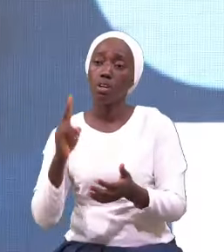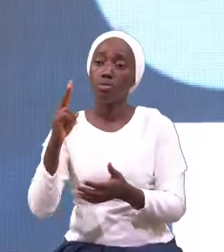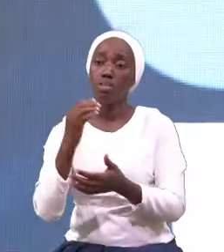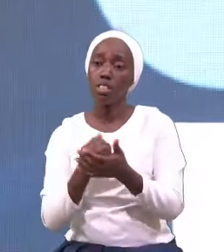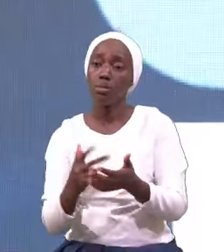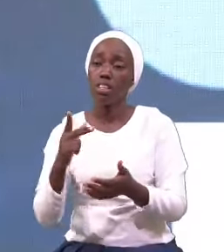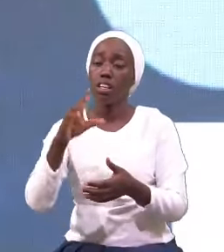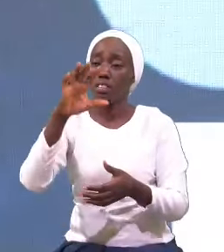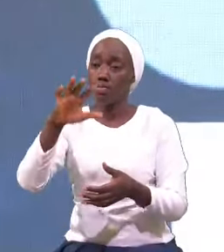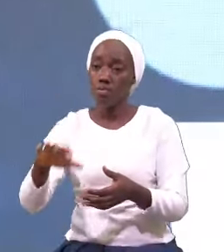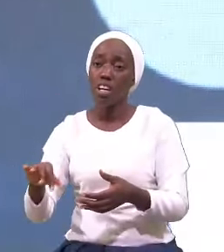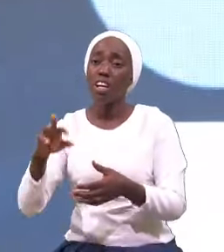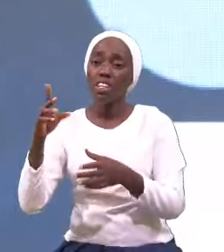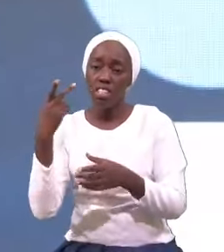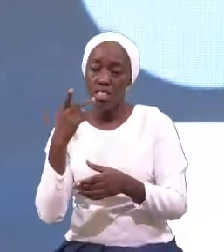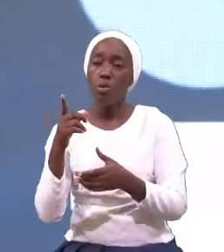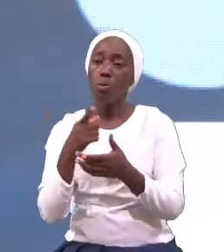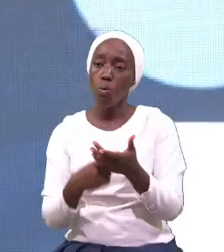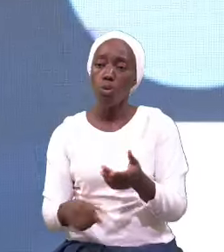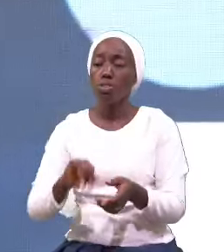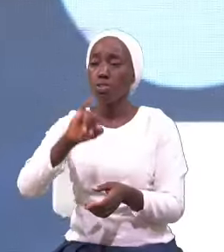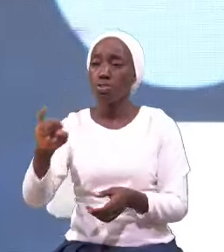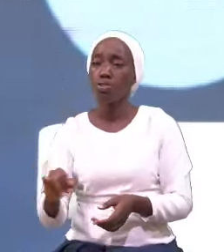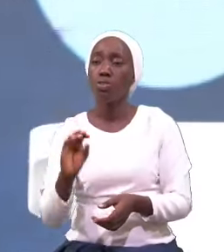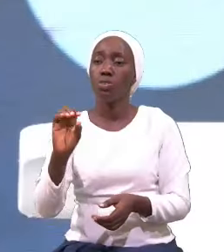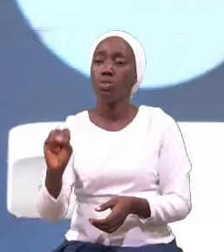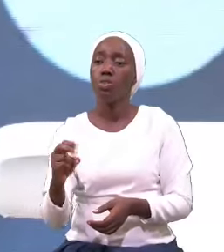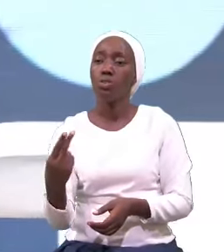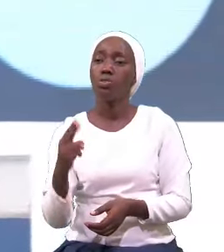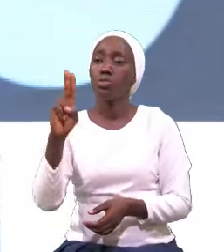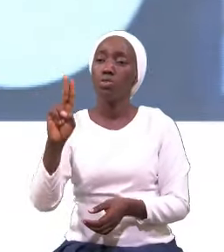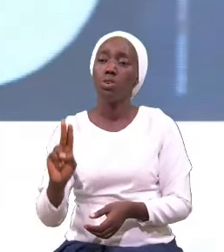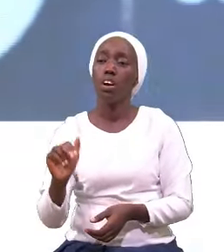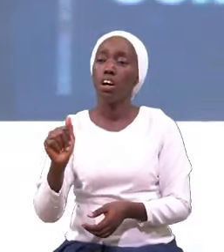Joshua did with the Spirit he received.